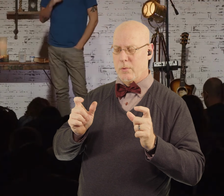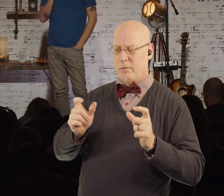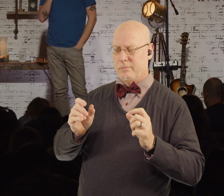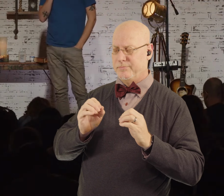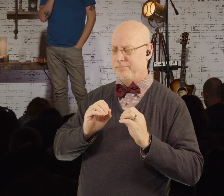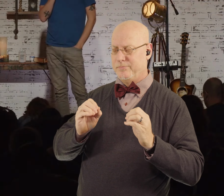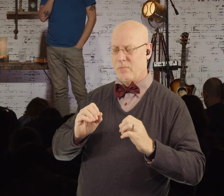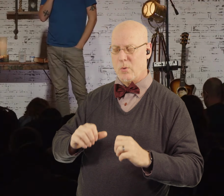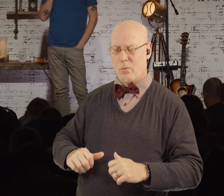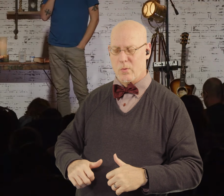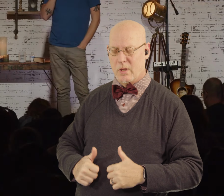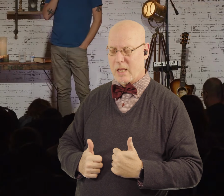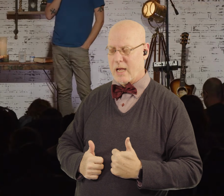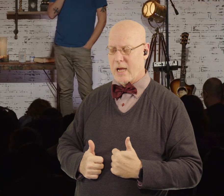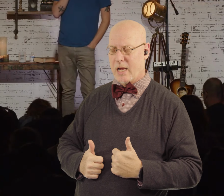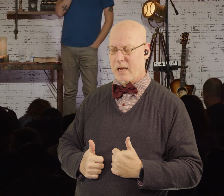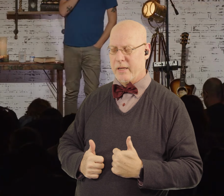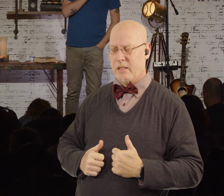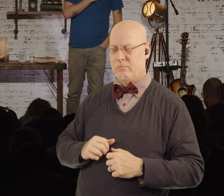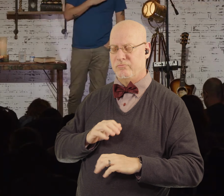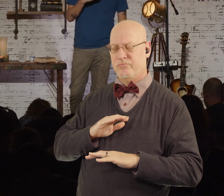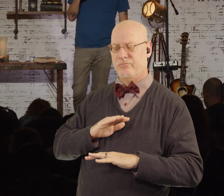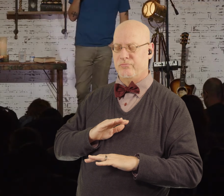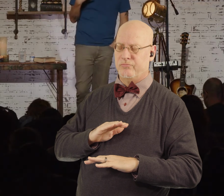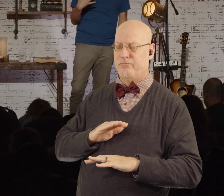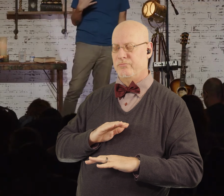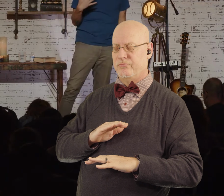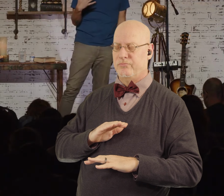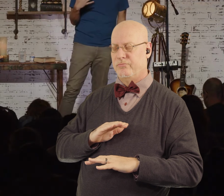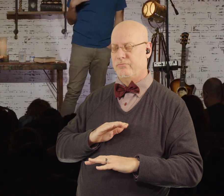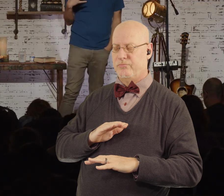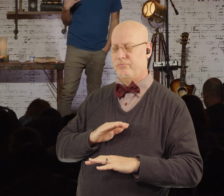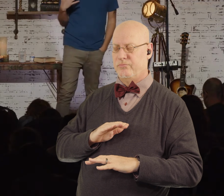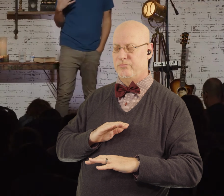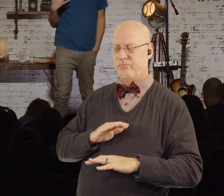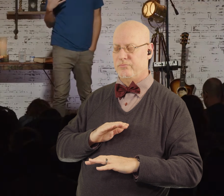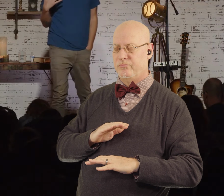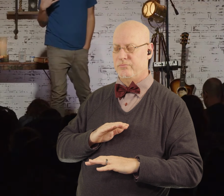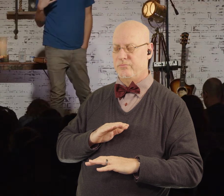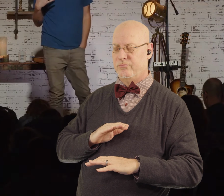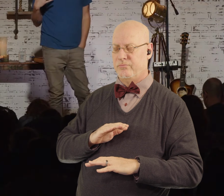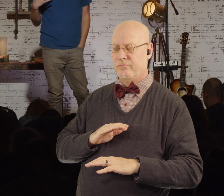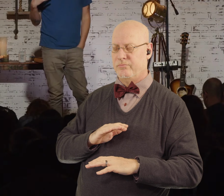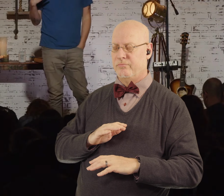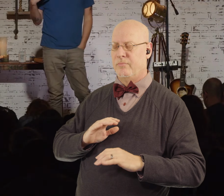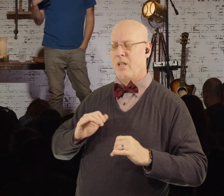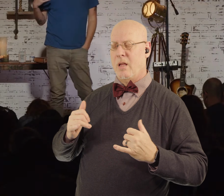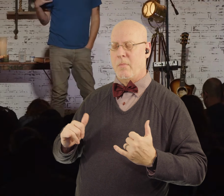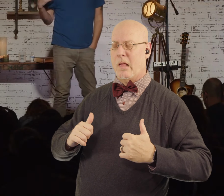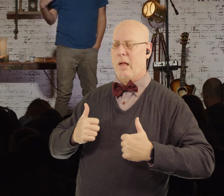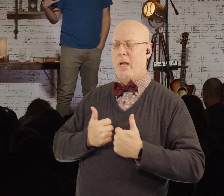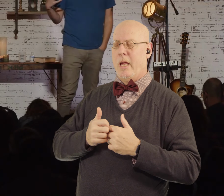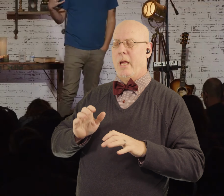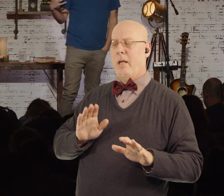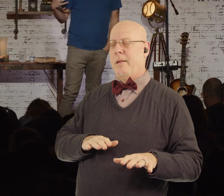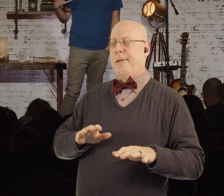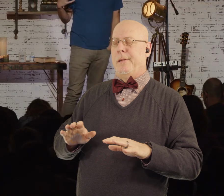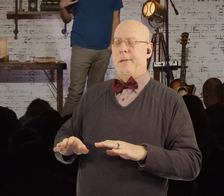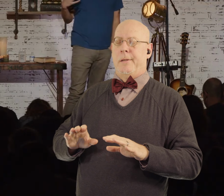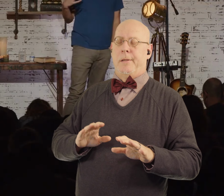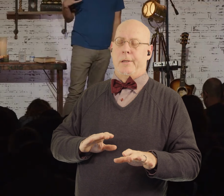for those who lack life and are just content somehow to play this game,